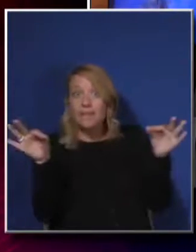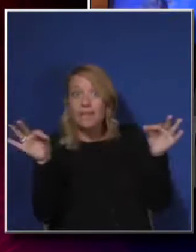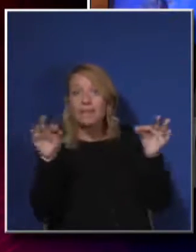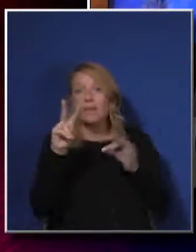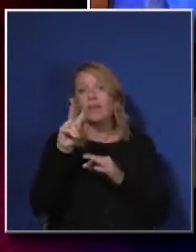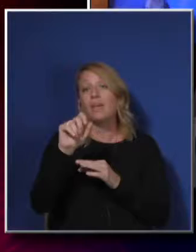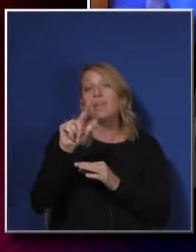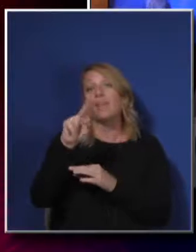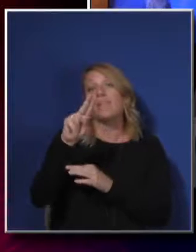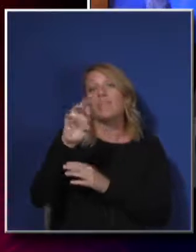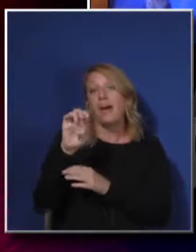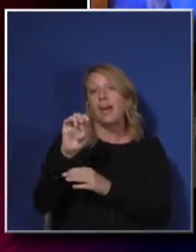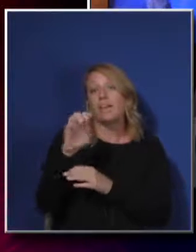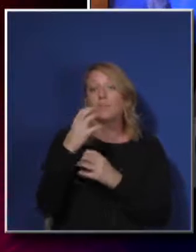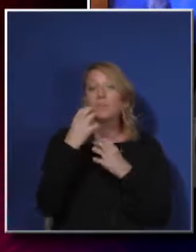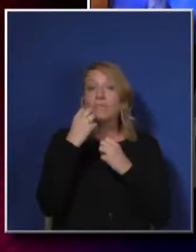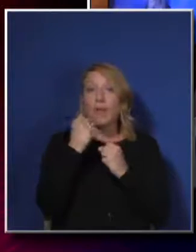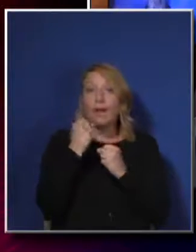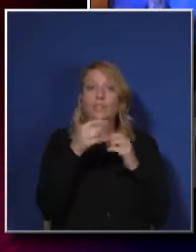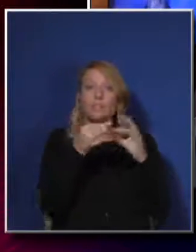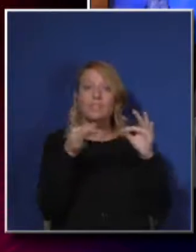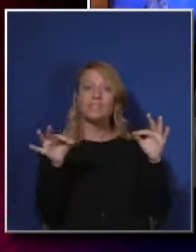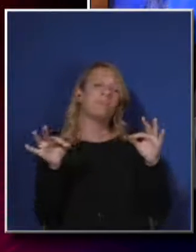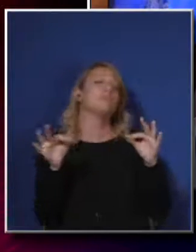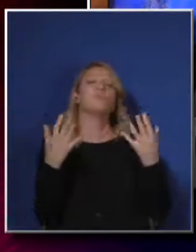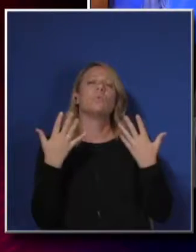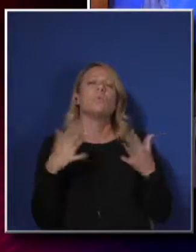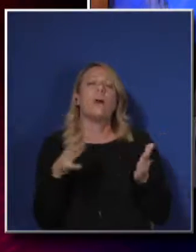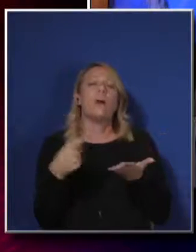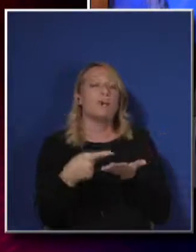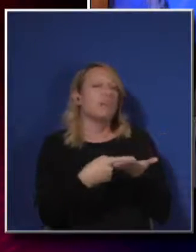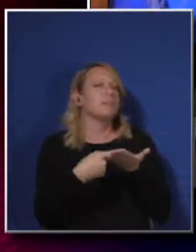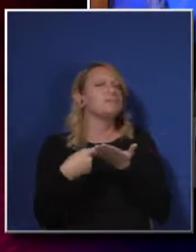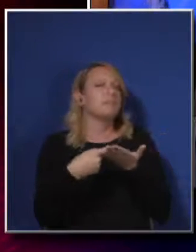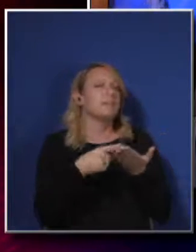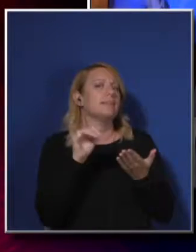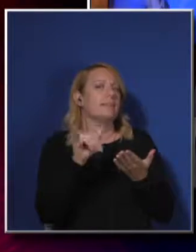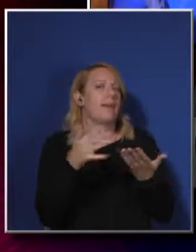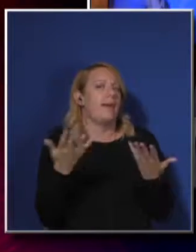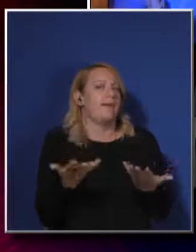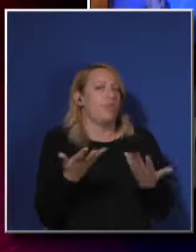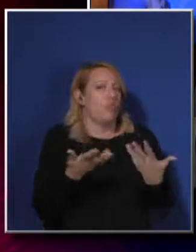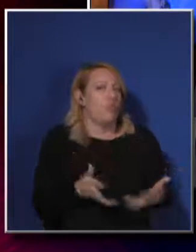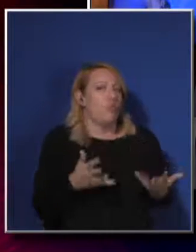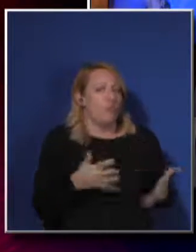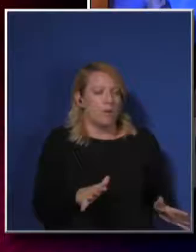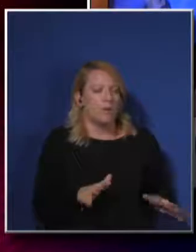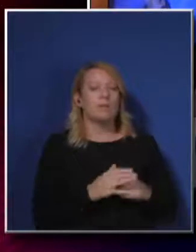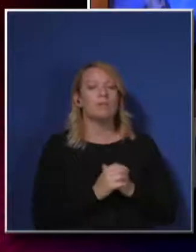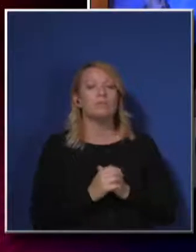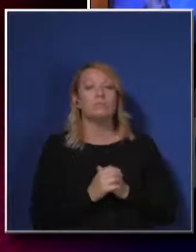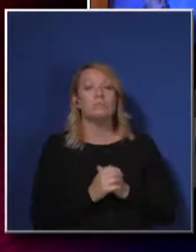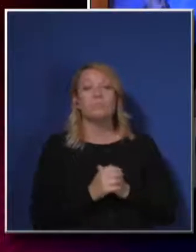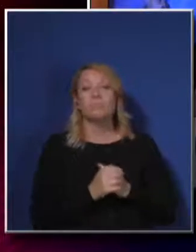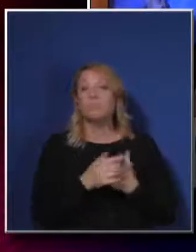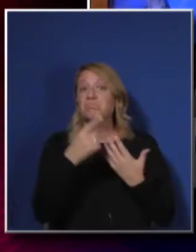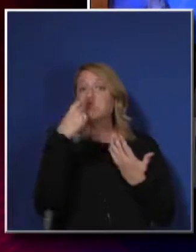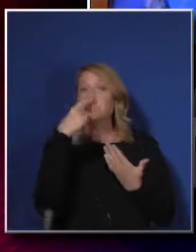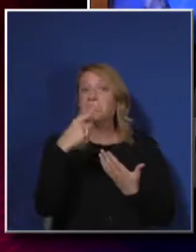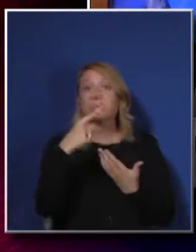statements. We have already started that conversation internally in the agency. We'd love to have you, the